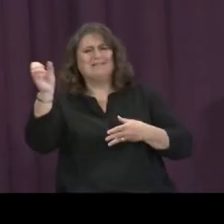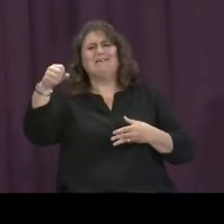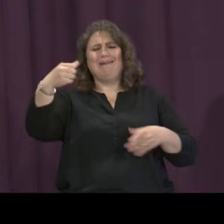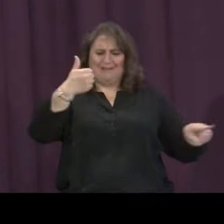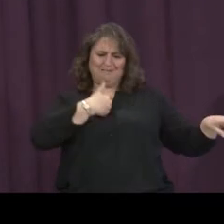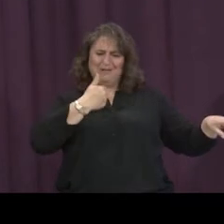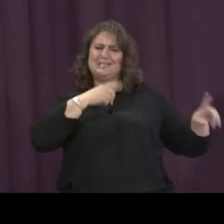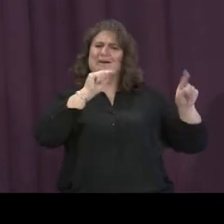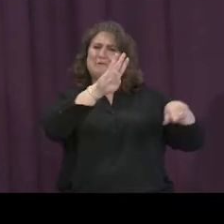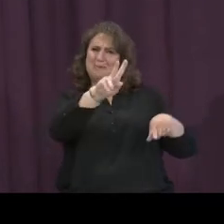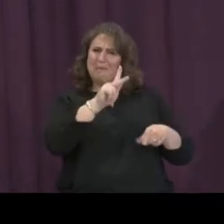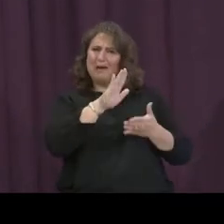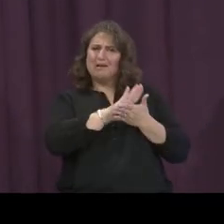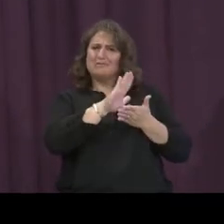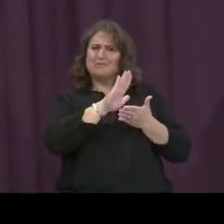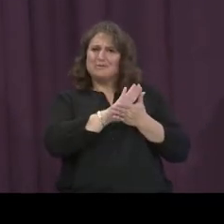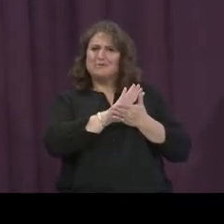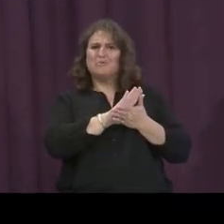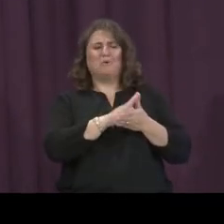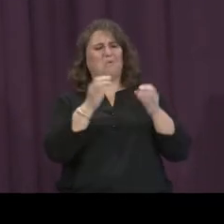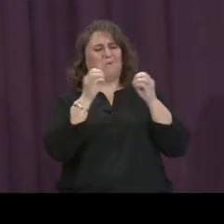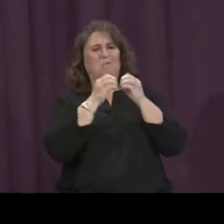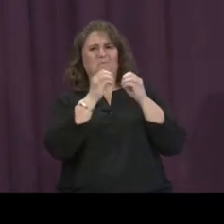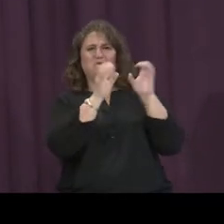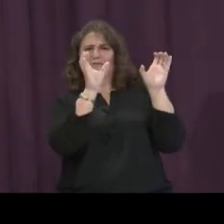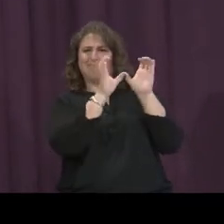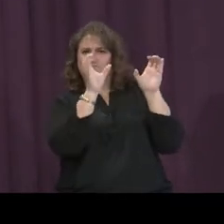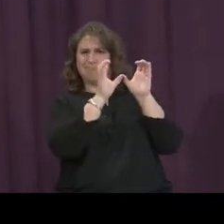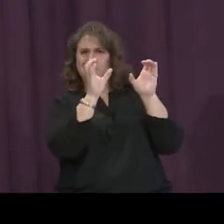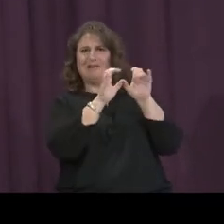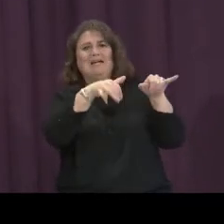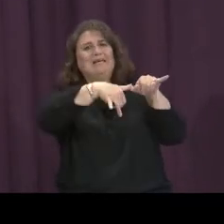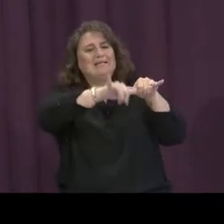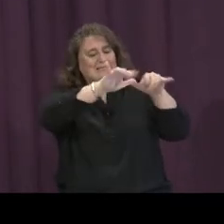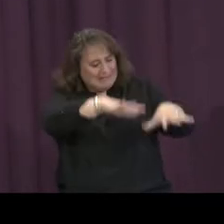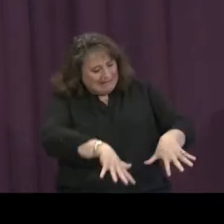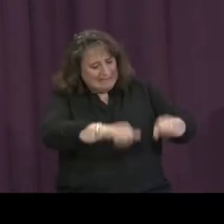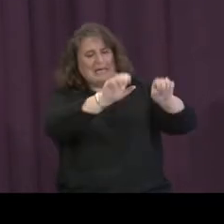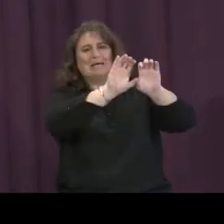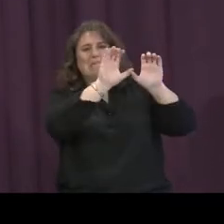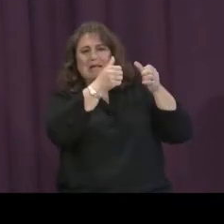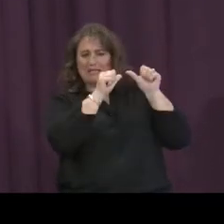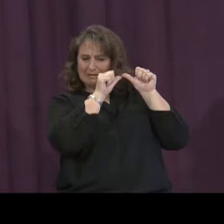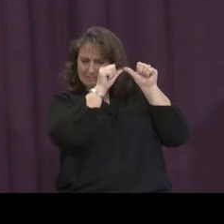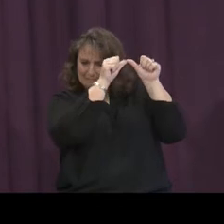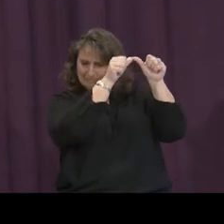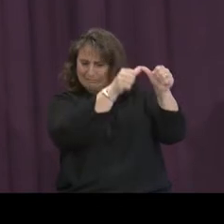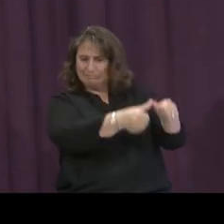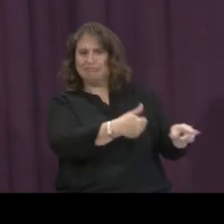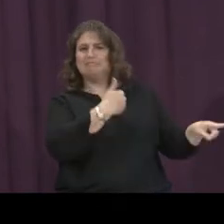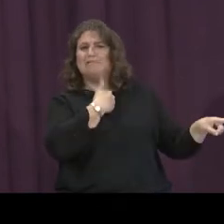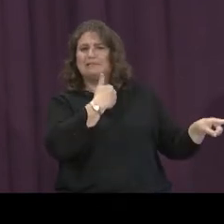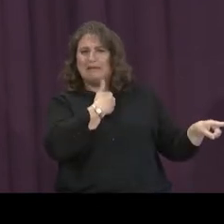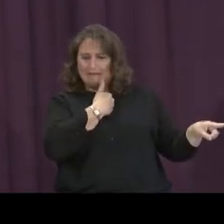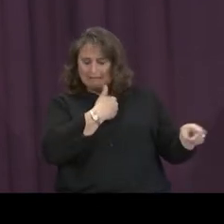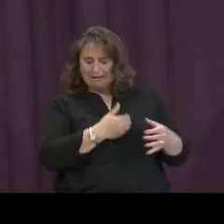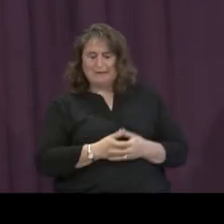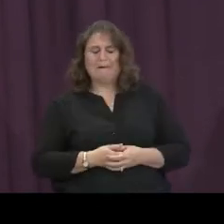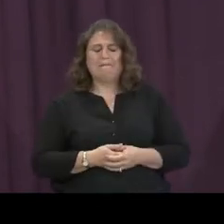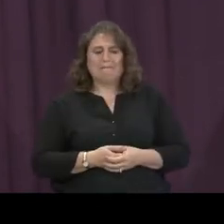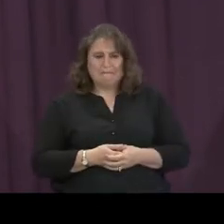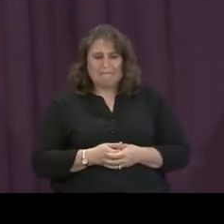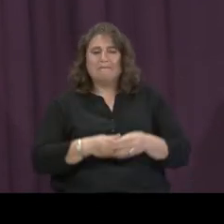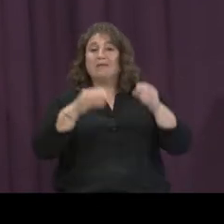know, and, and, and got more certifications and still taking classes now. And, um, so I think that, you know,